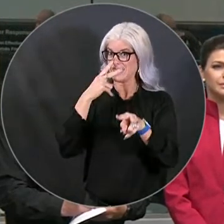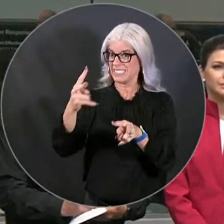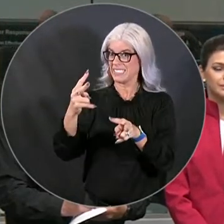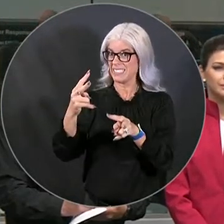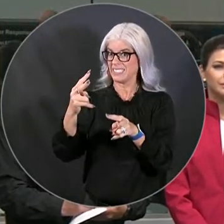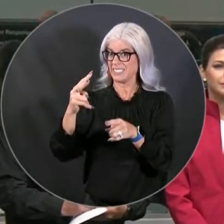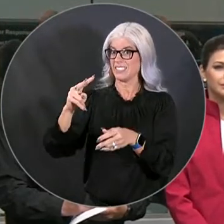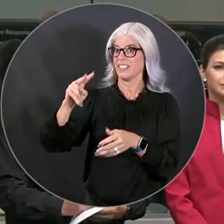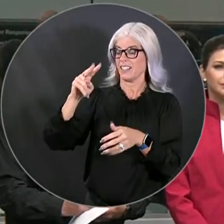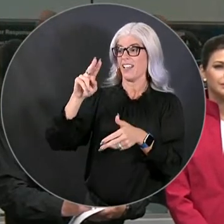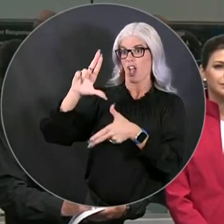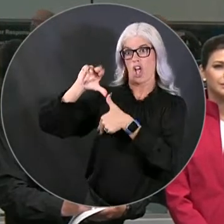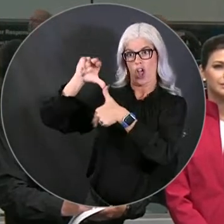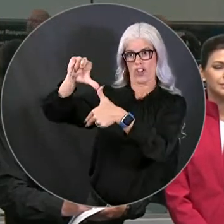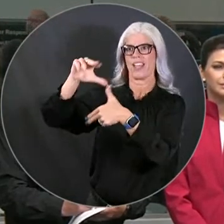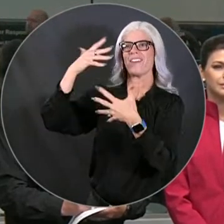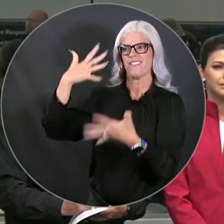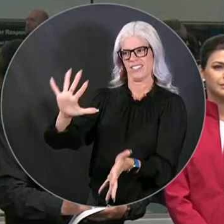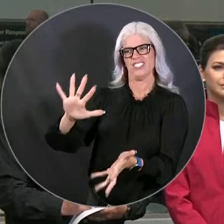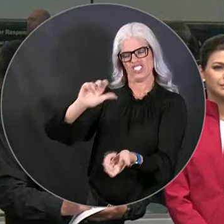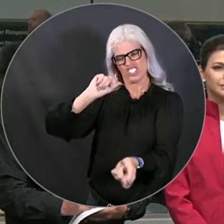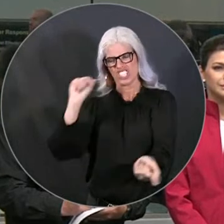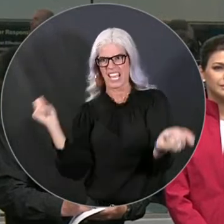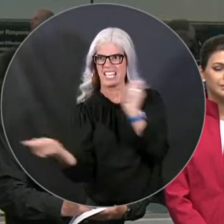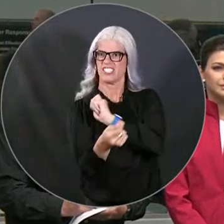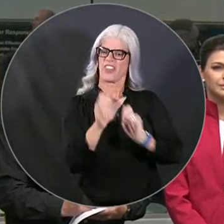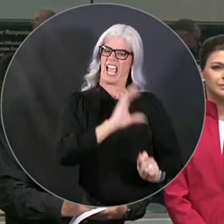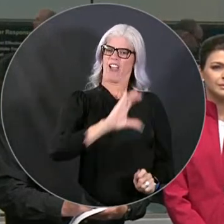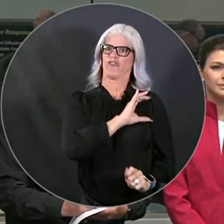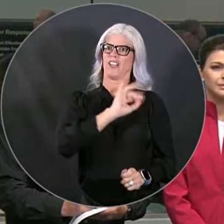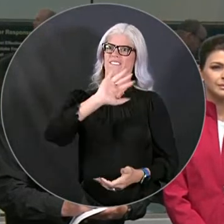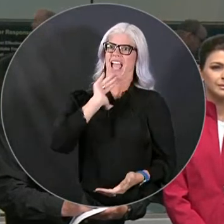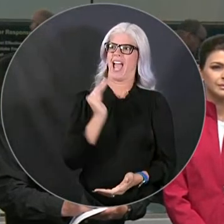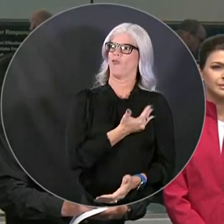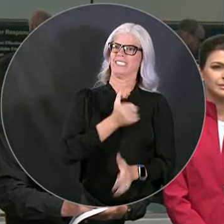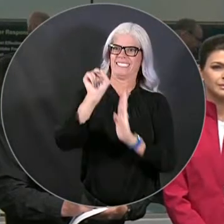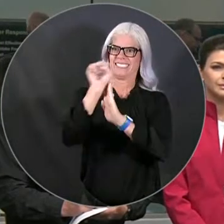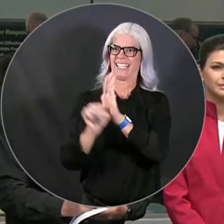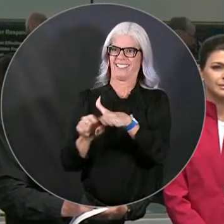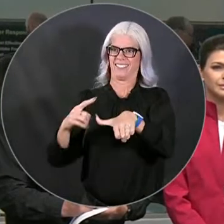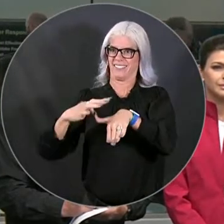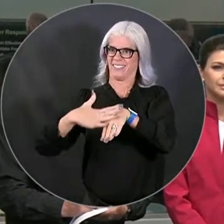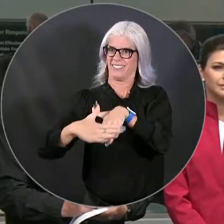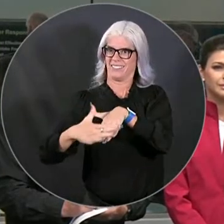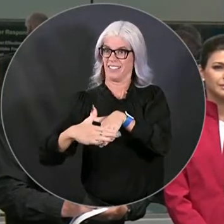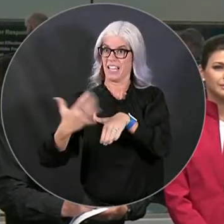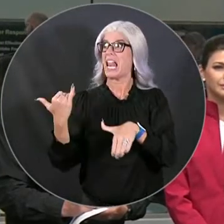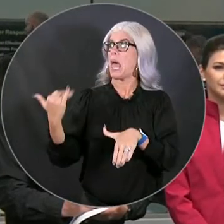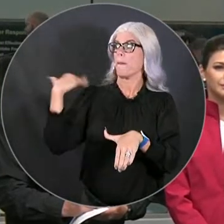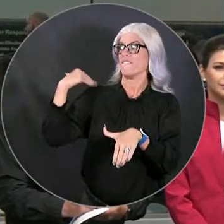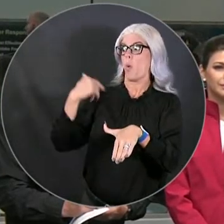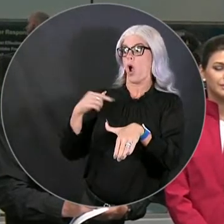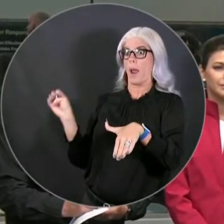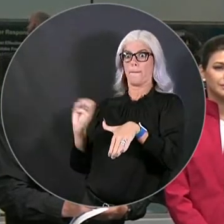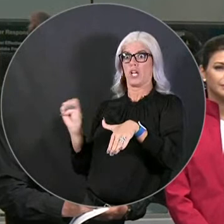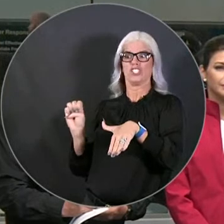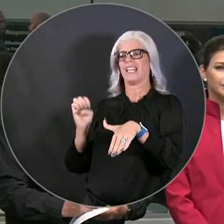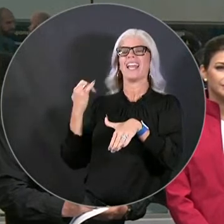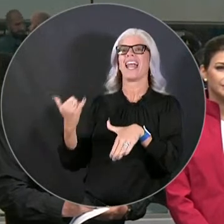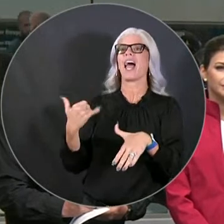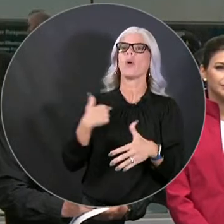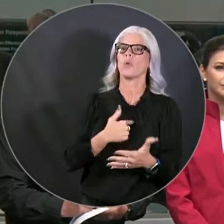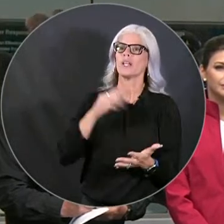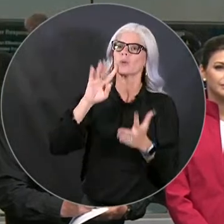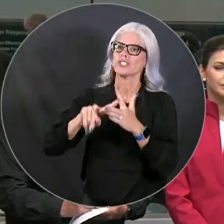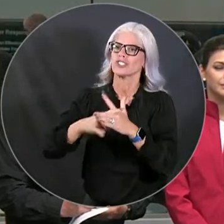part of our state. And this is going to require not just emergency response now in the days or weeks ahead. I mean,